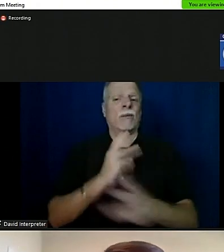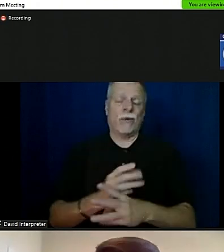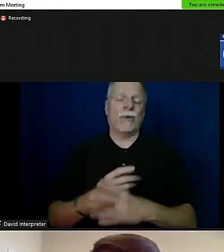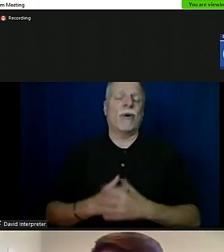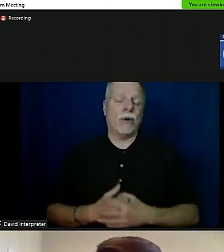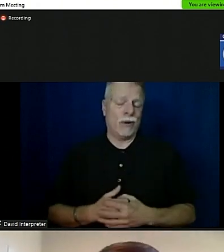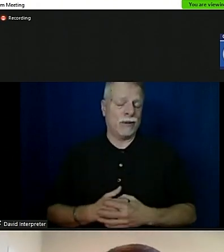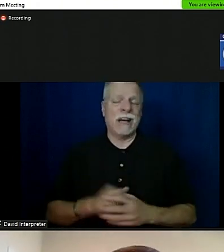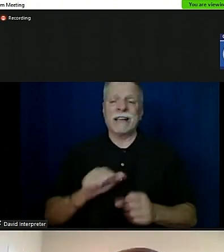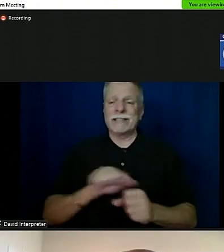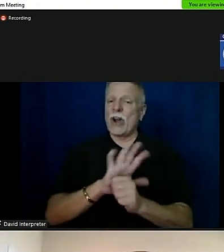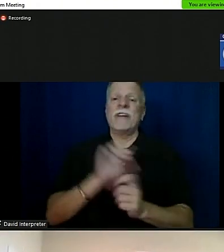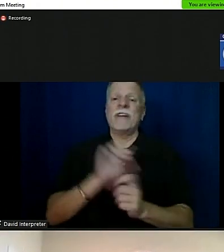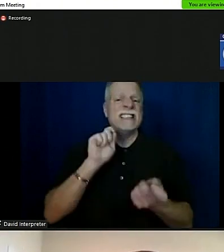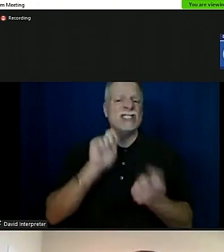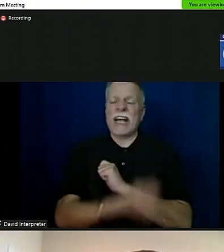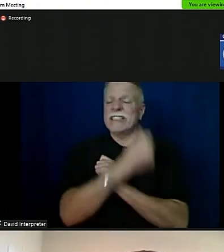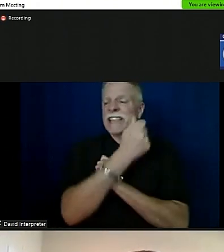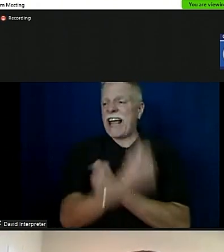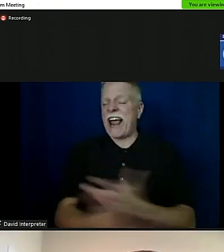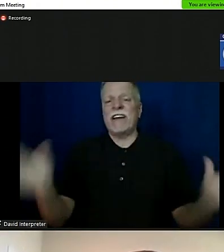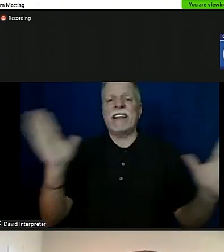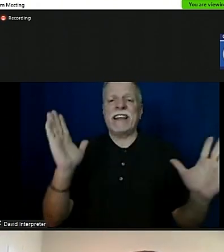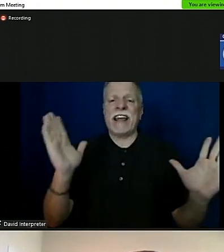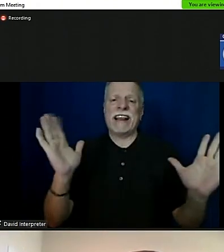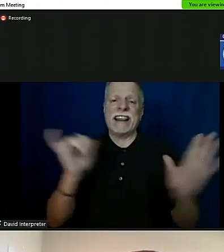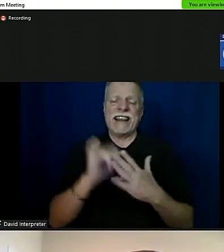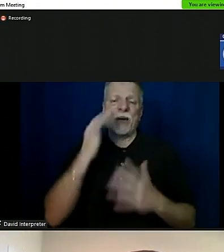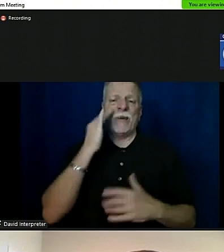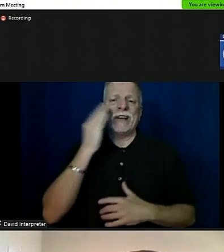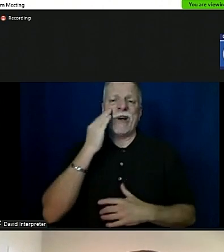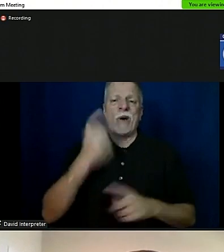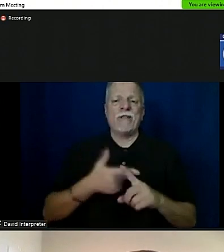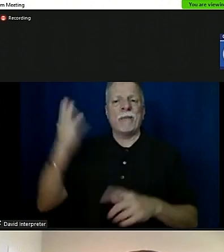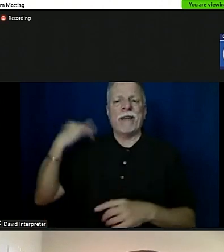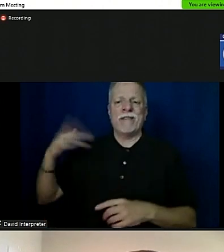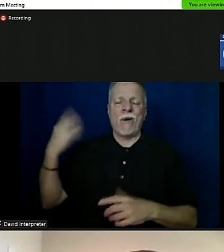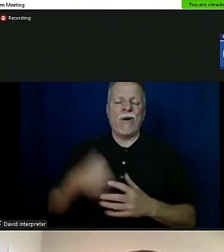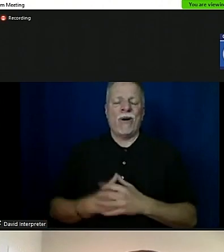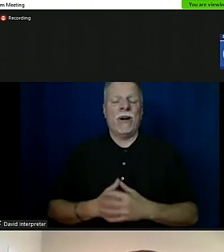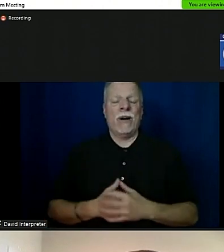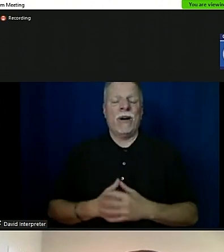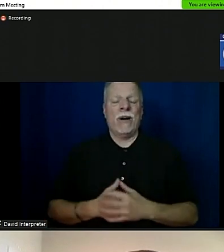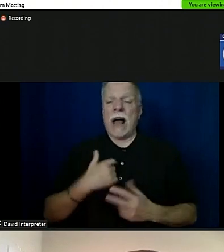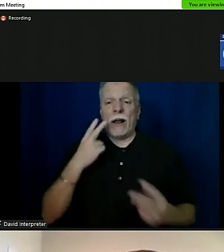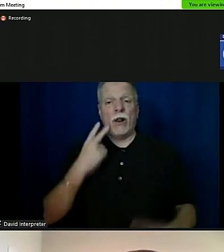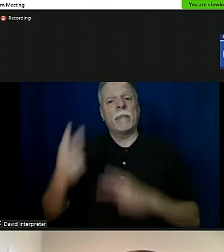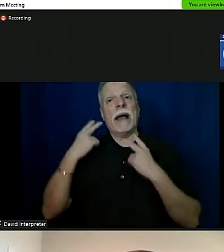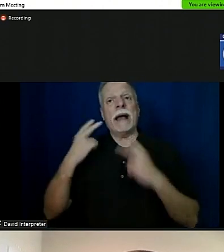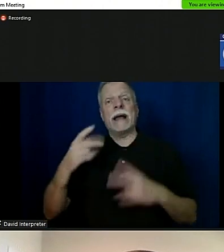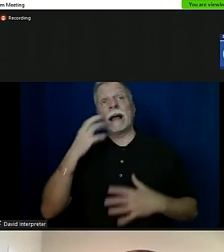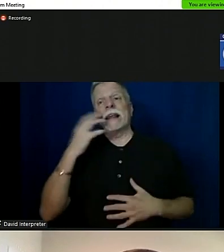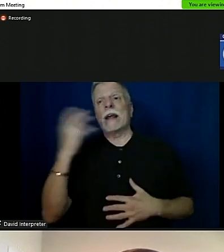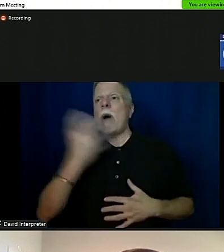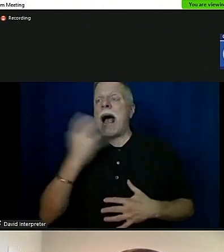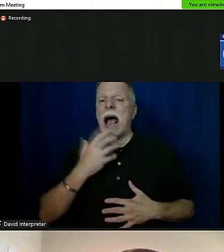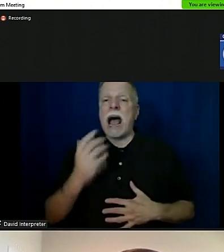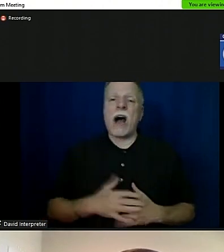it. And I reflect back with incredible gratitude on how all Coloradans have come